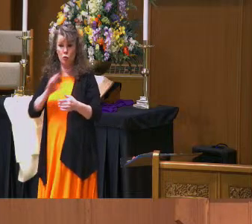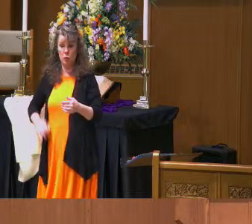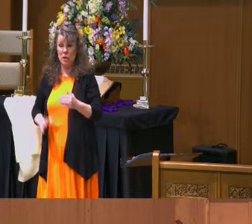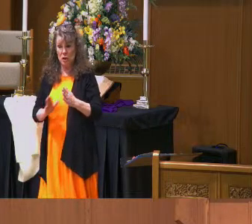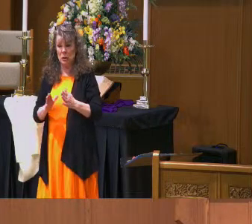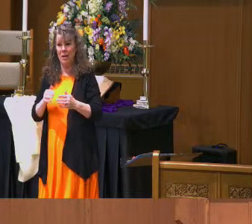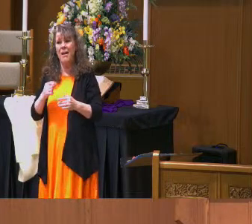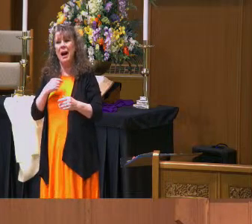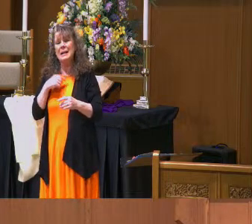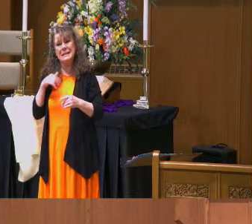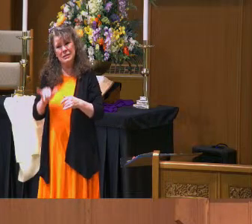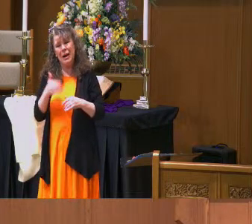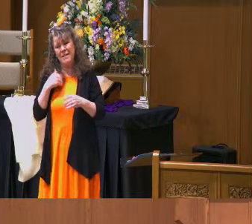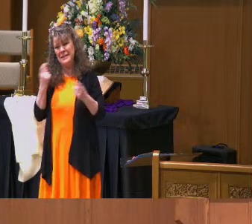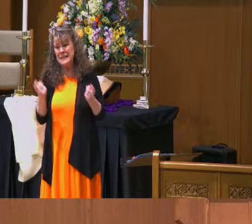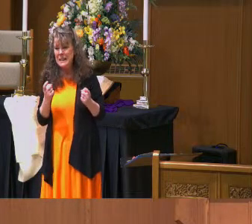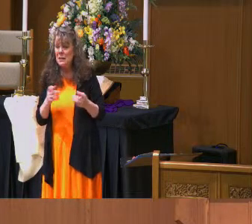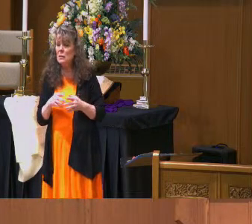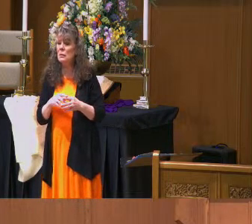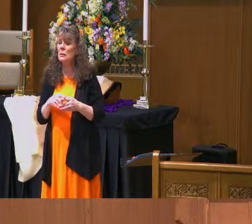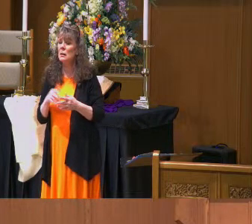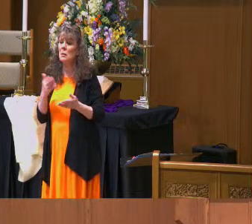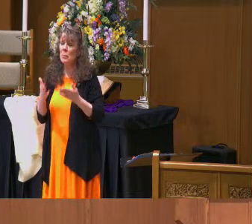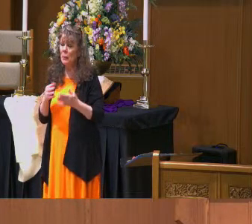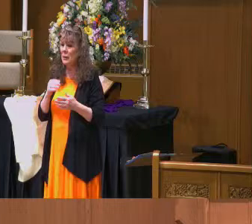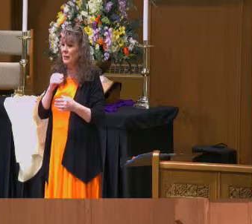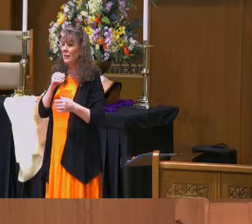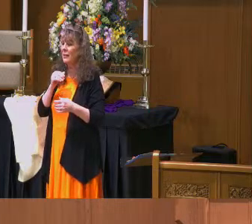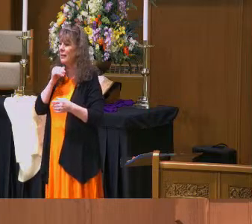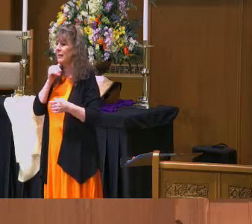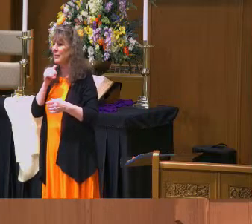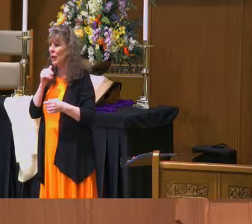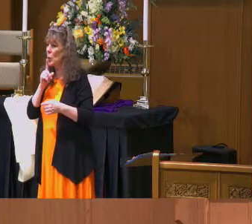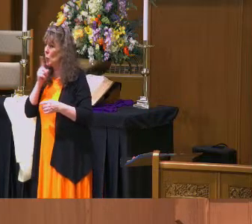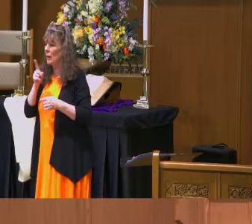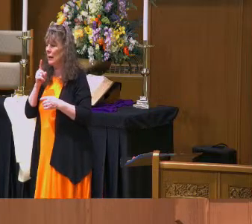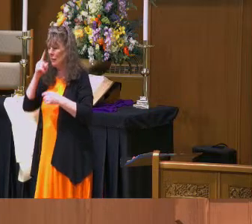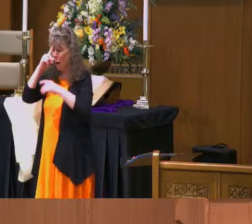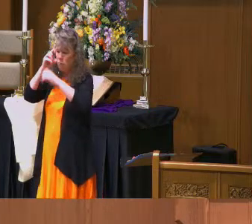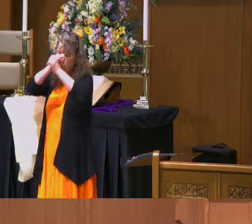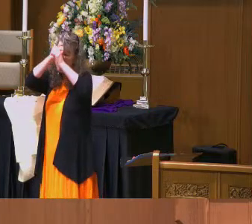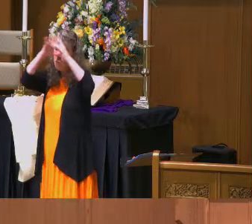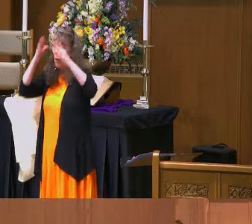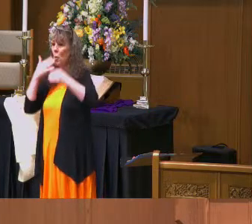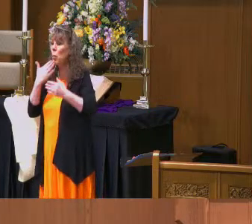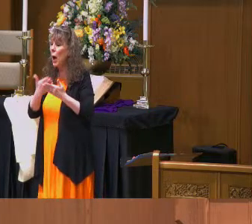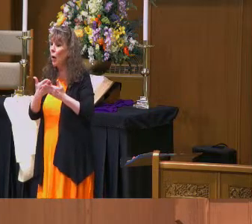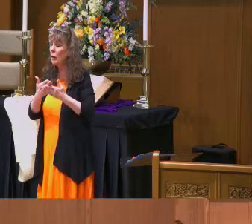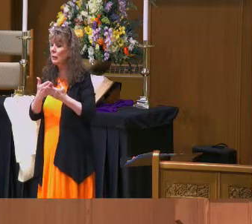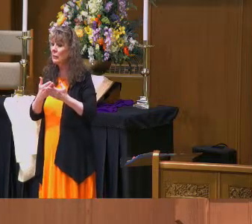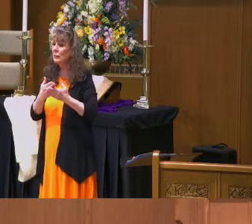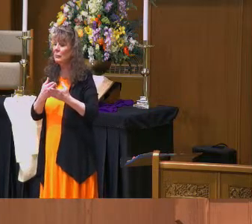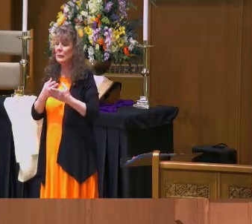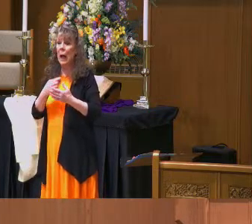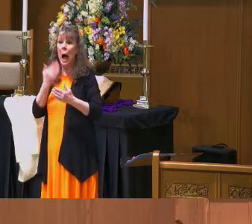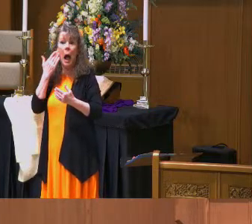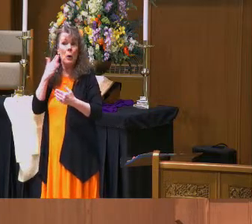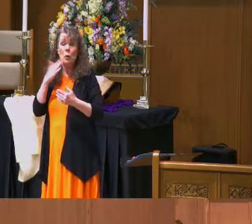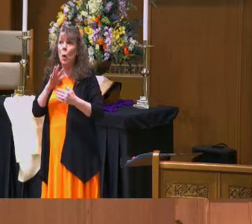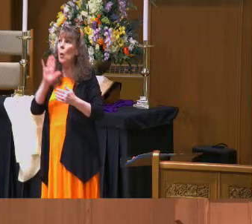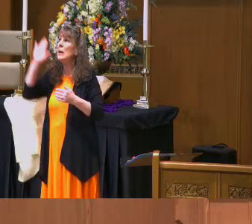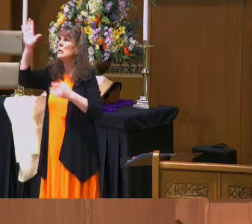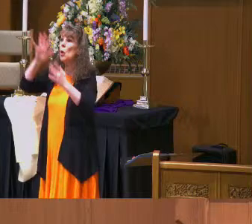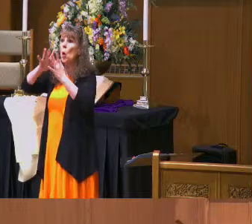sin-filled Christian, I'm sure that I don't do half of it justice. I don't even know what now that glory could look